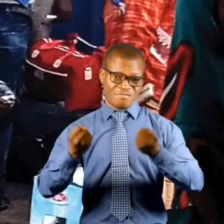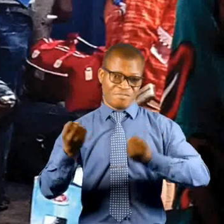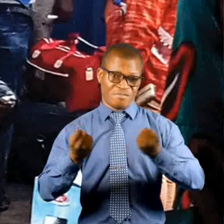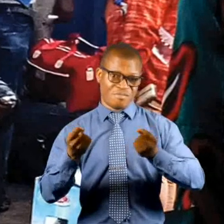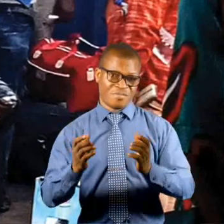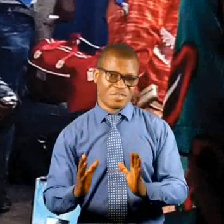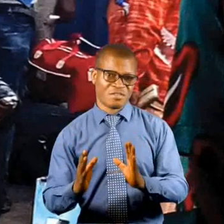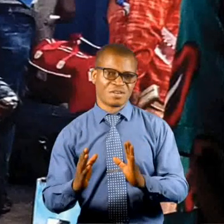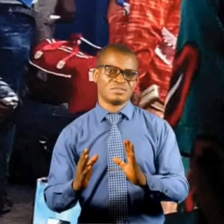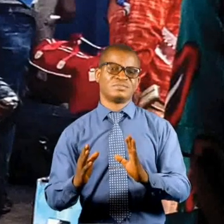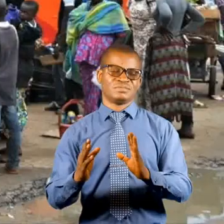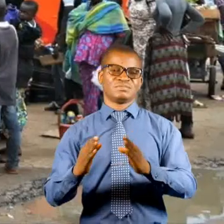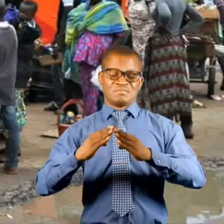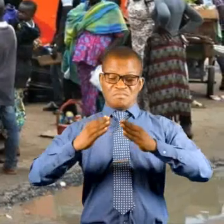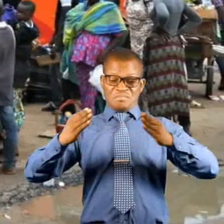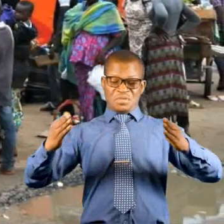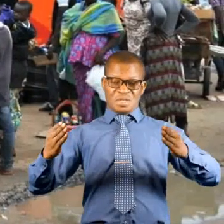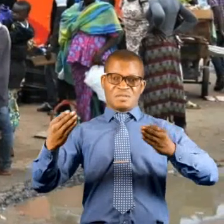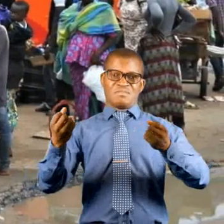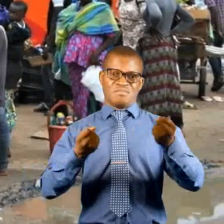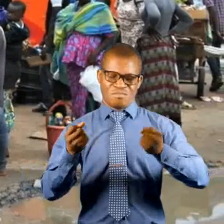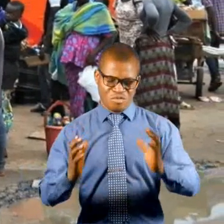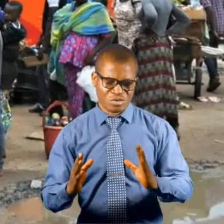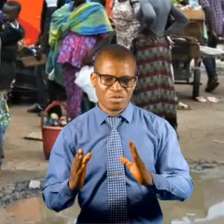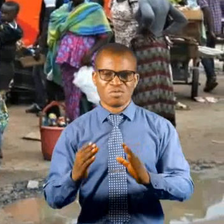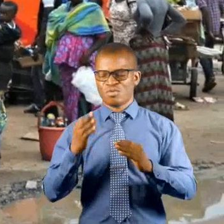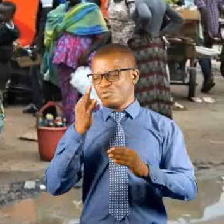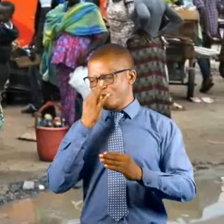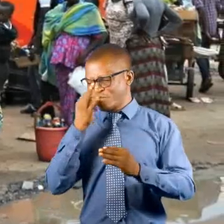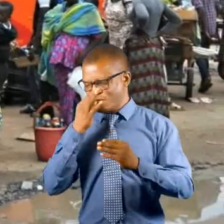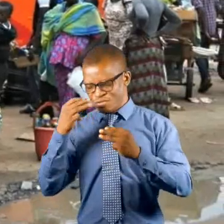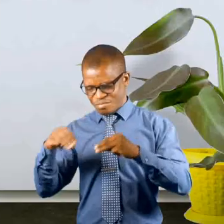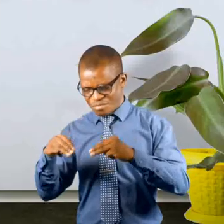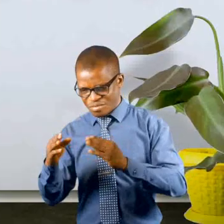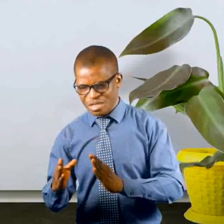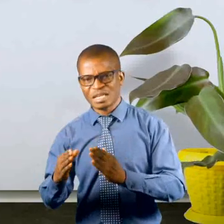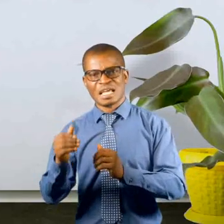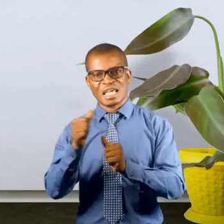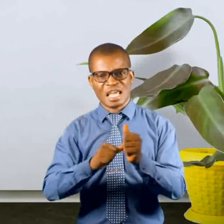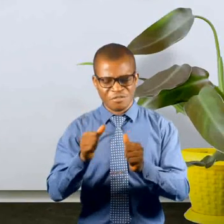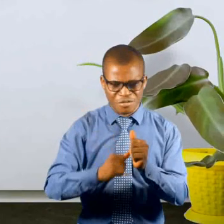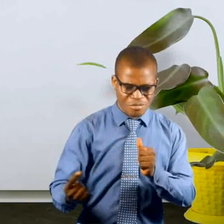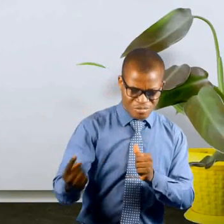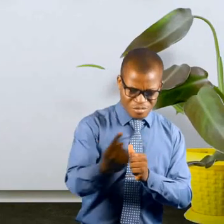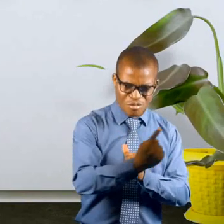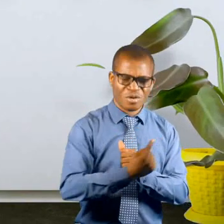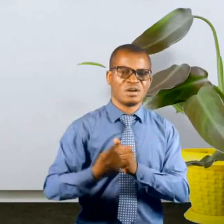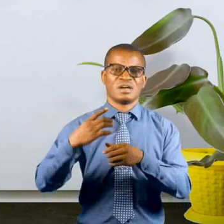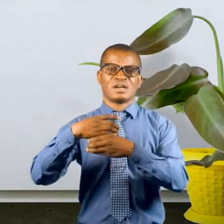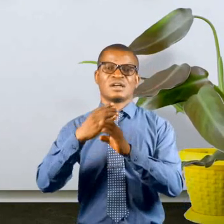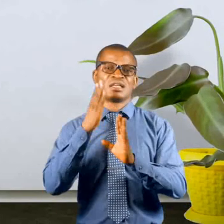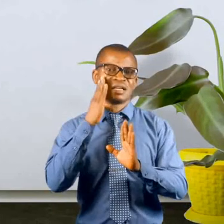the kiosk ticket vendors, the food vendors, they're really on the front line of